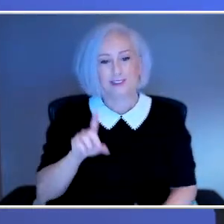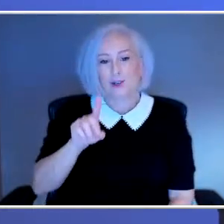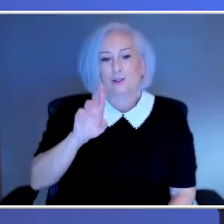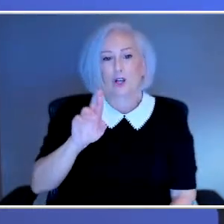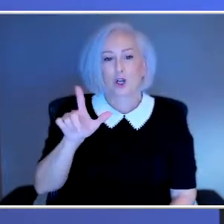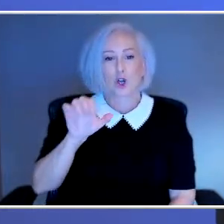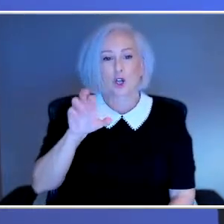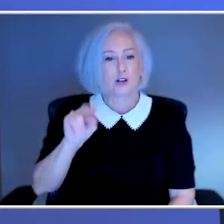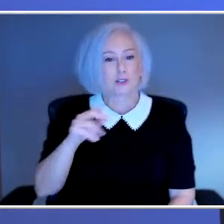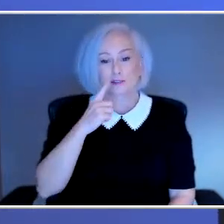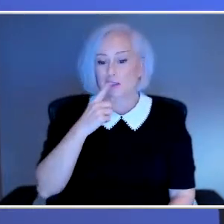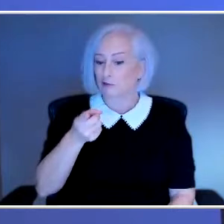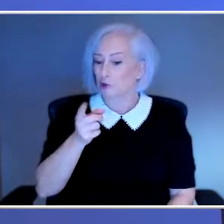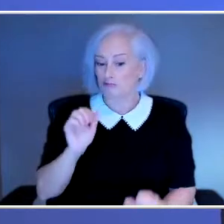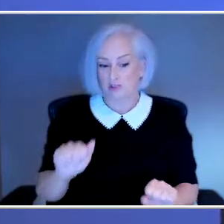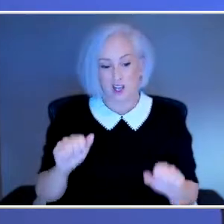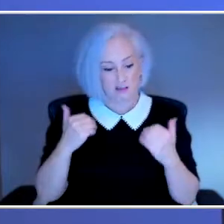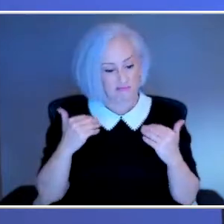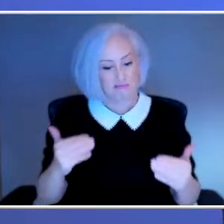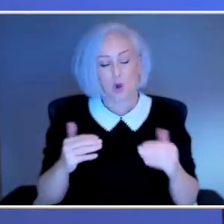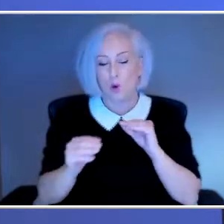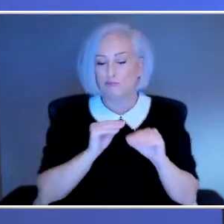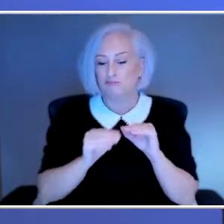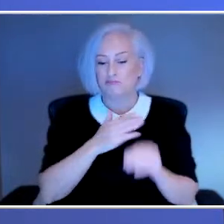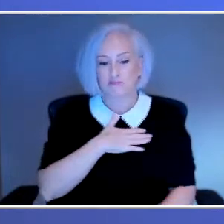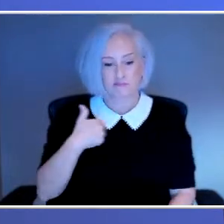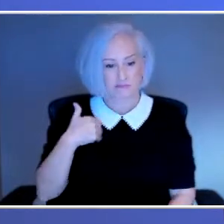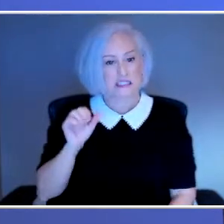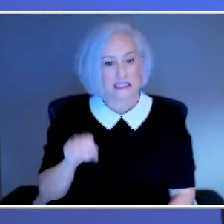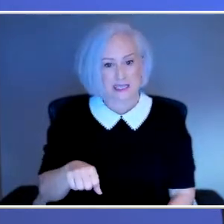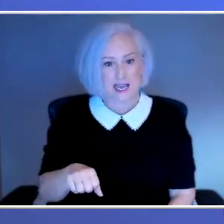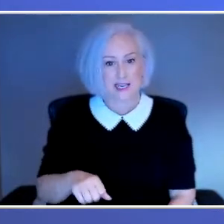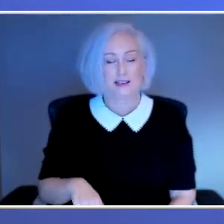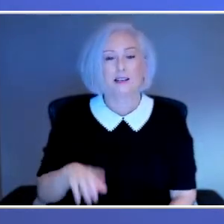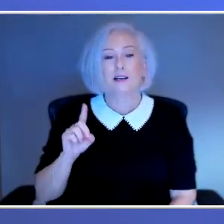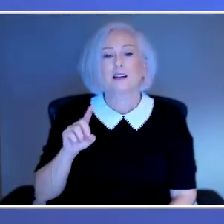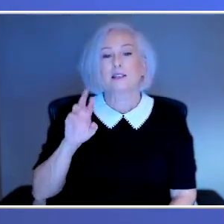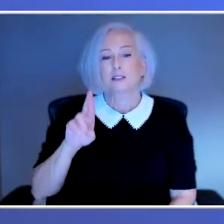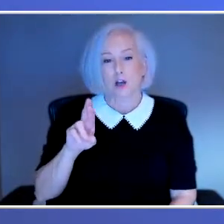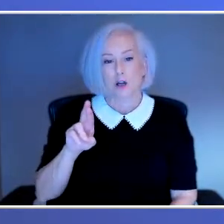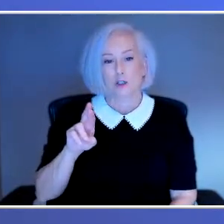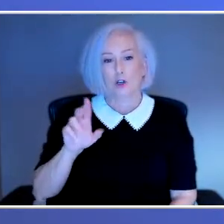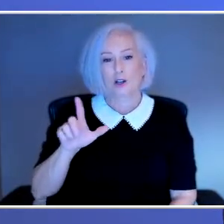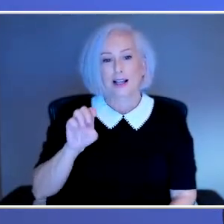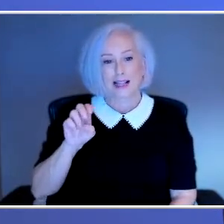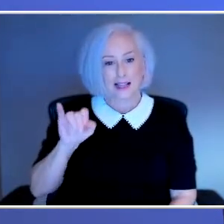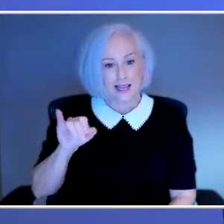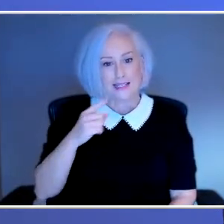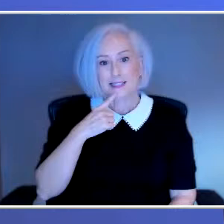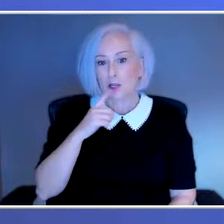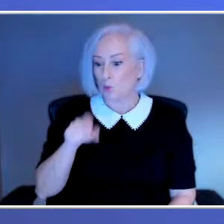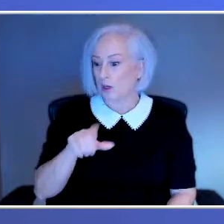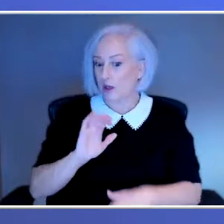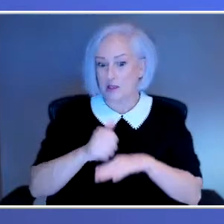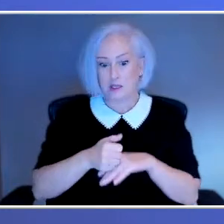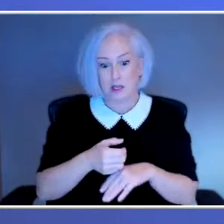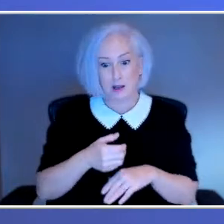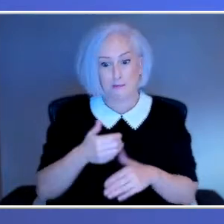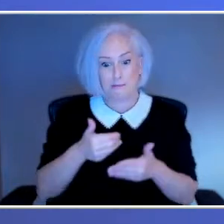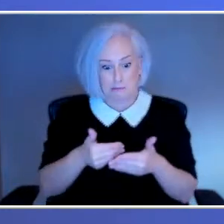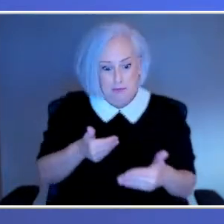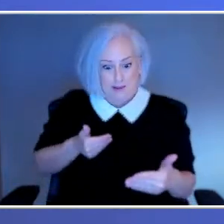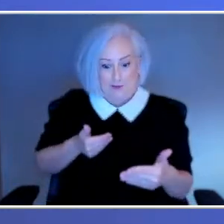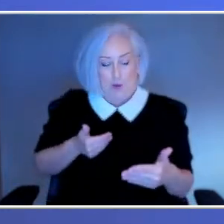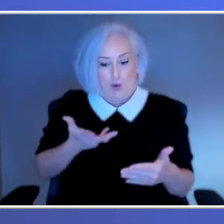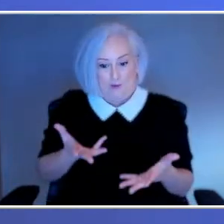go. And Dr. Lay, he called me and said, we can schedule this sooner. So I went in